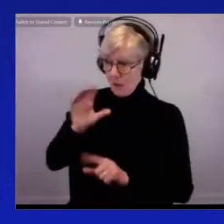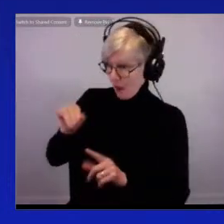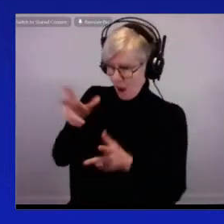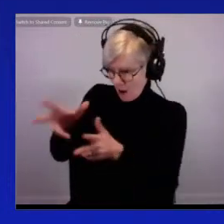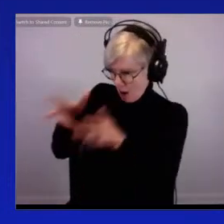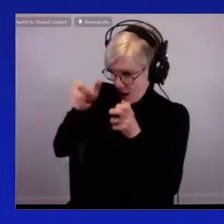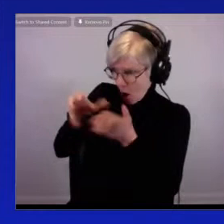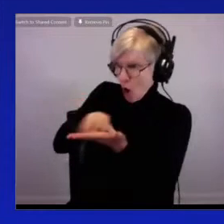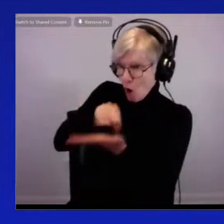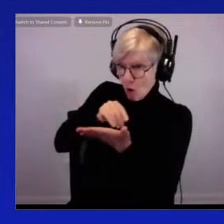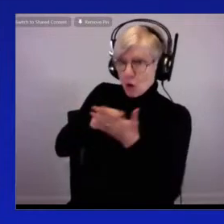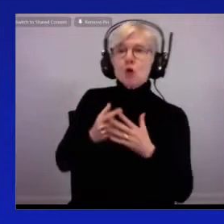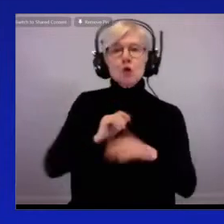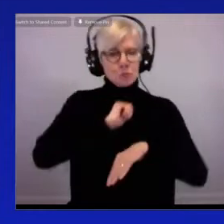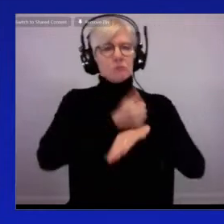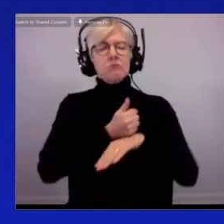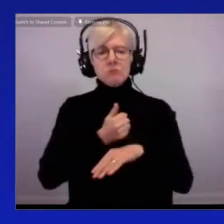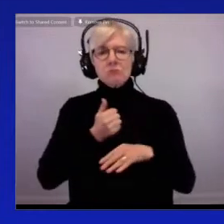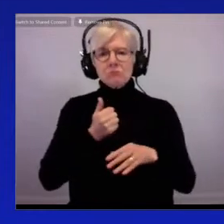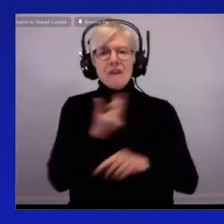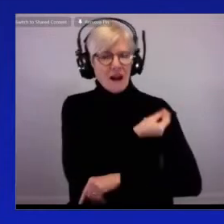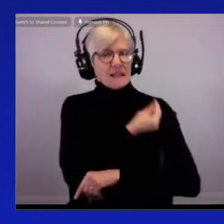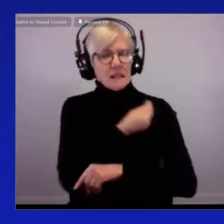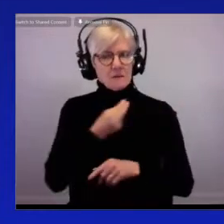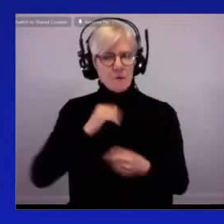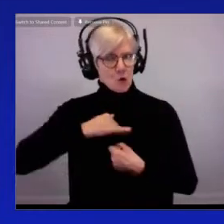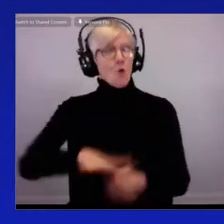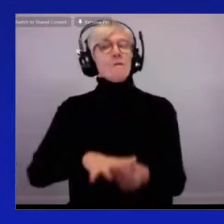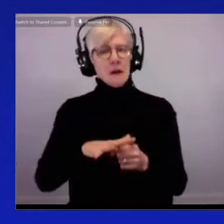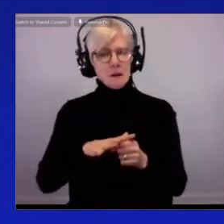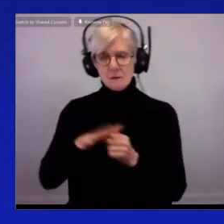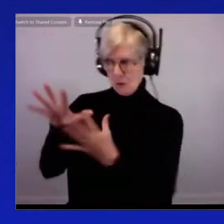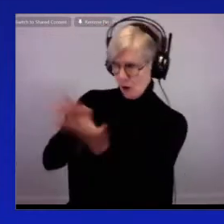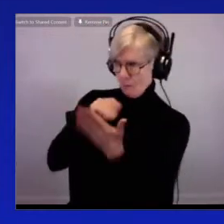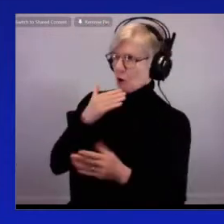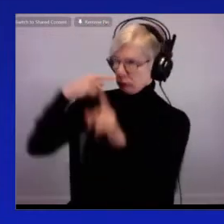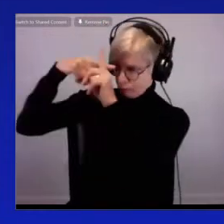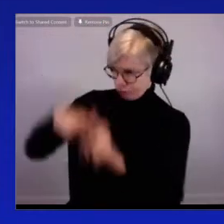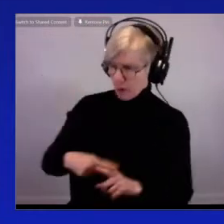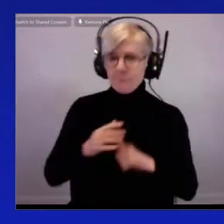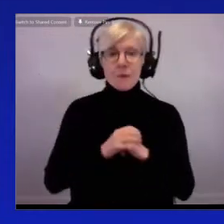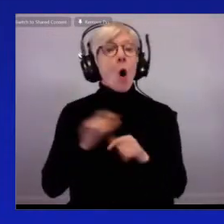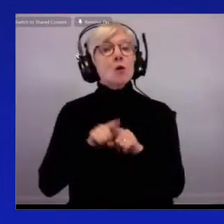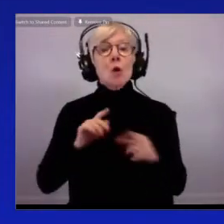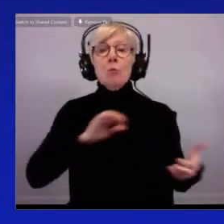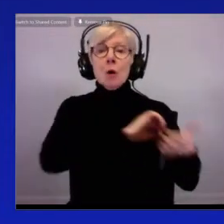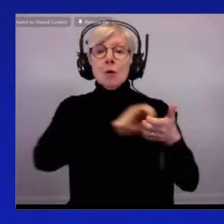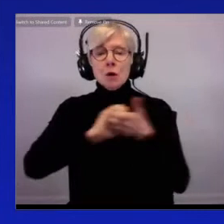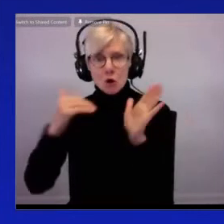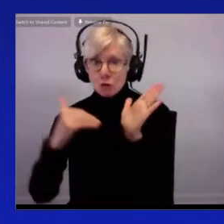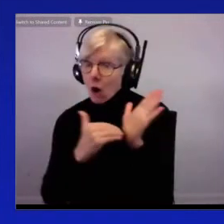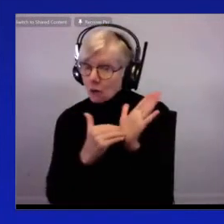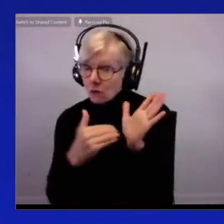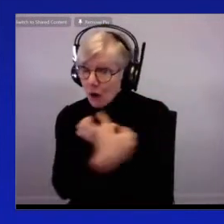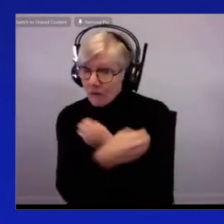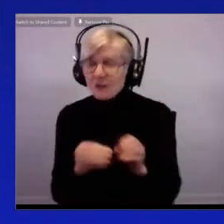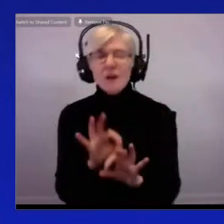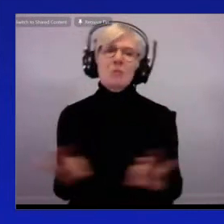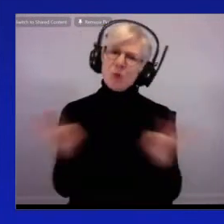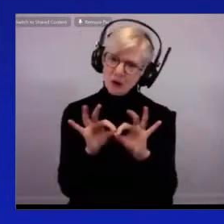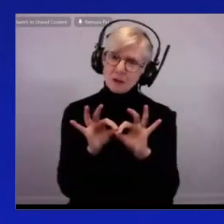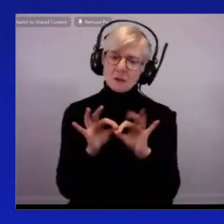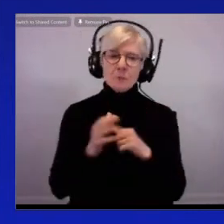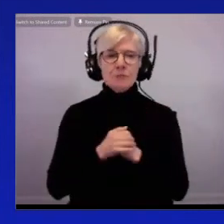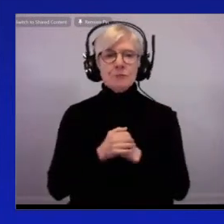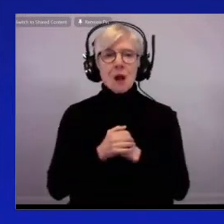immunization clinics. Also, we found it's very, very useful to partner with primary care providers. That